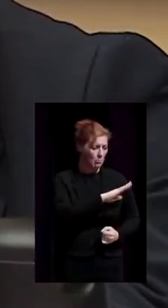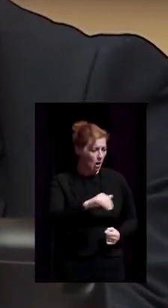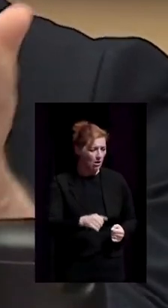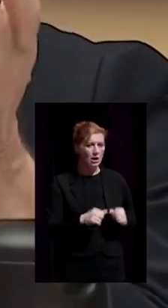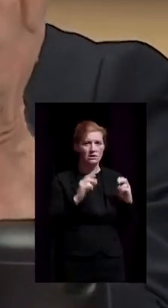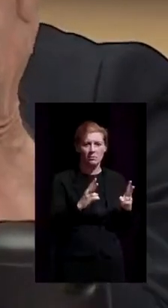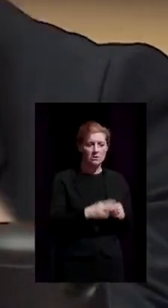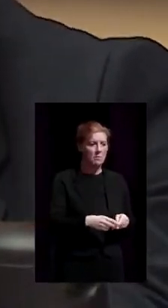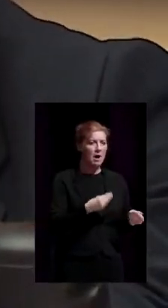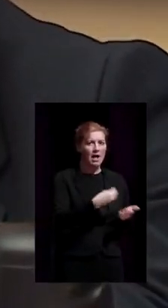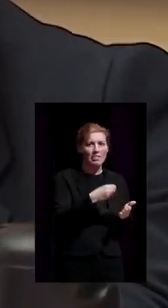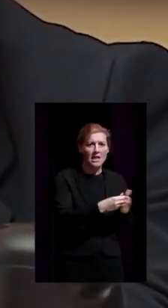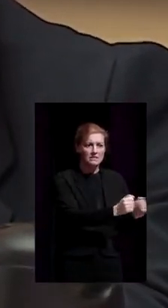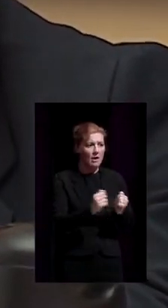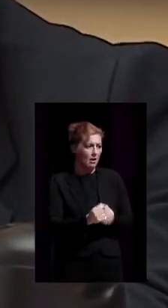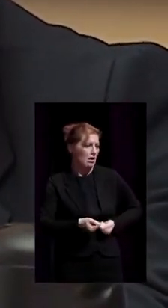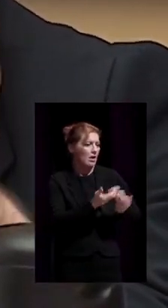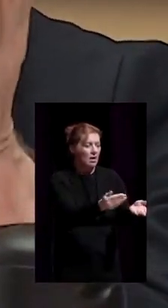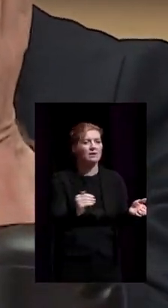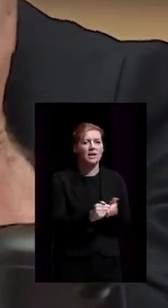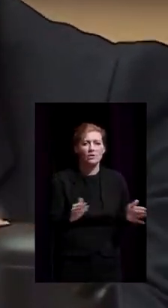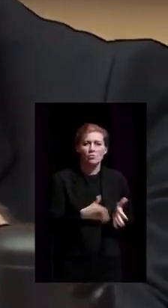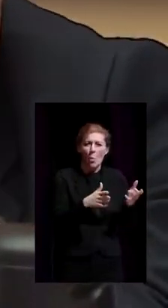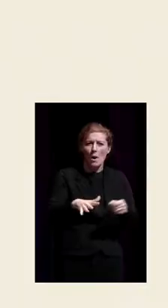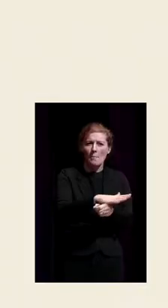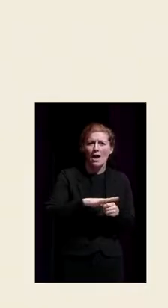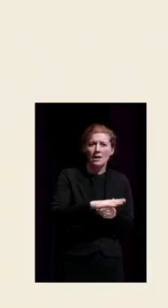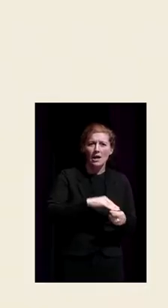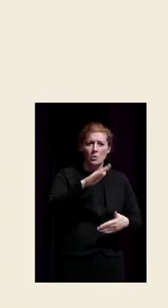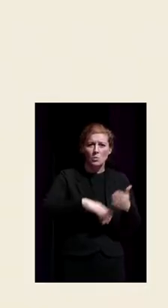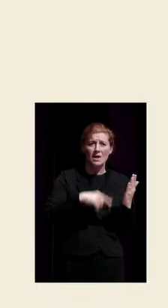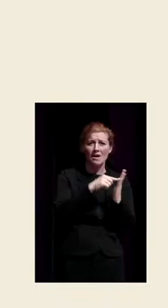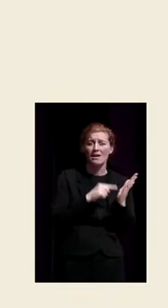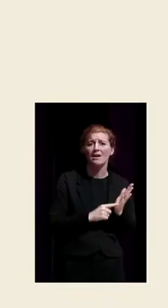commodities, in a big unregulated market? It's outrageous.